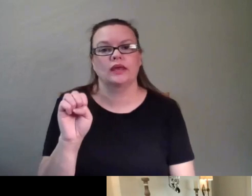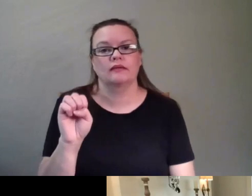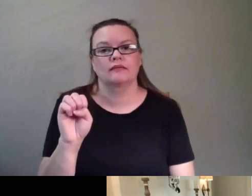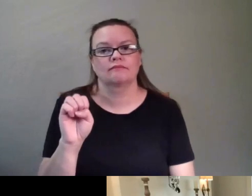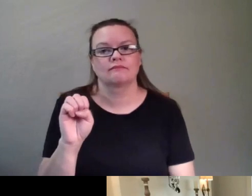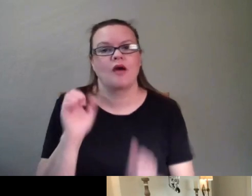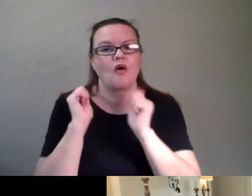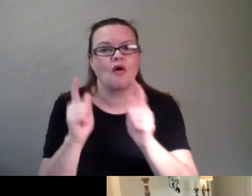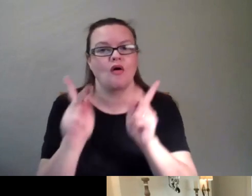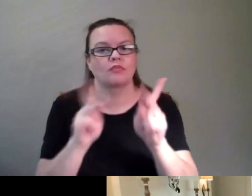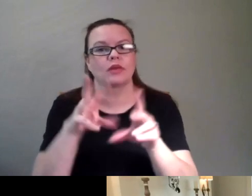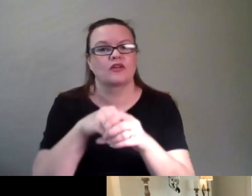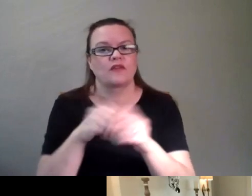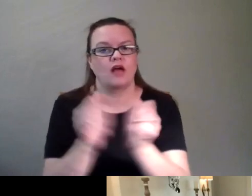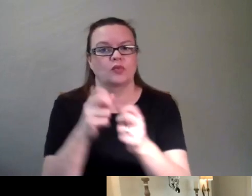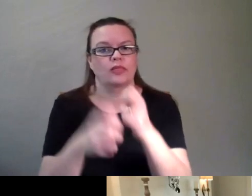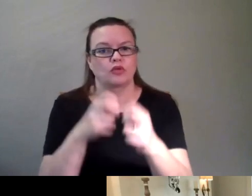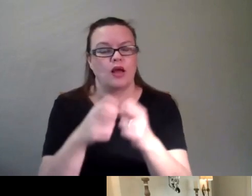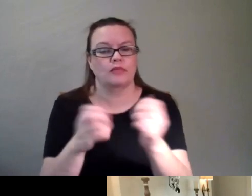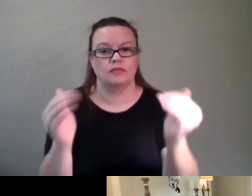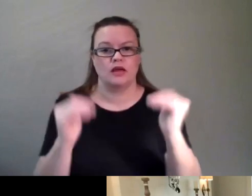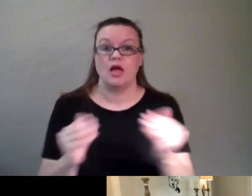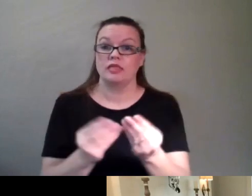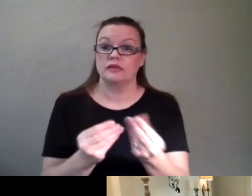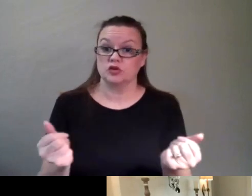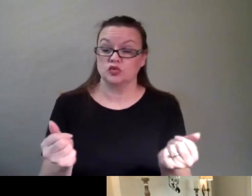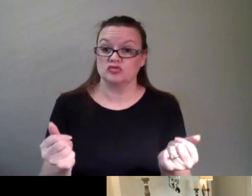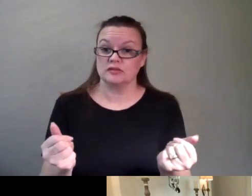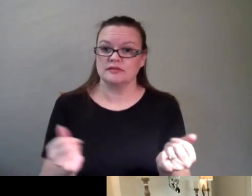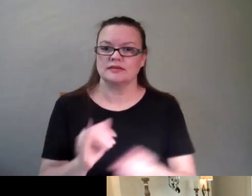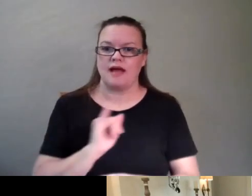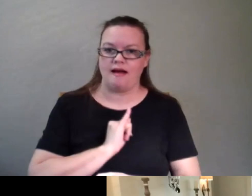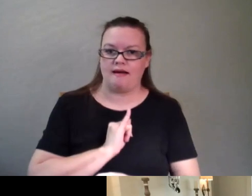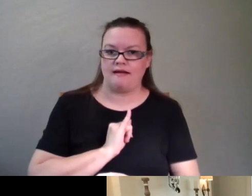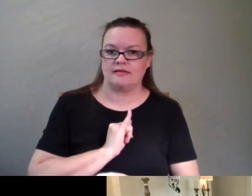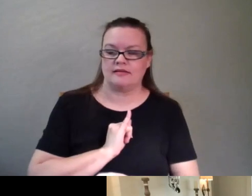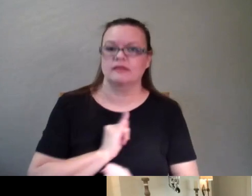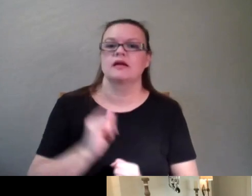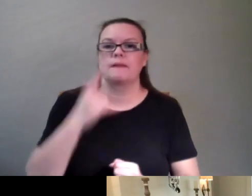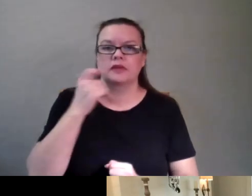of constructive building as opposed to constructive tearing apart.